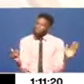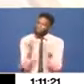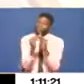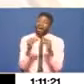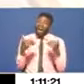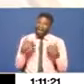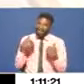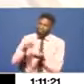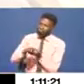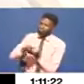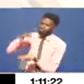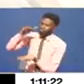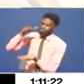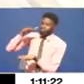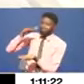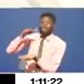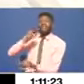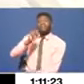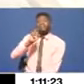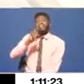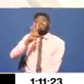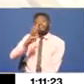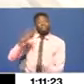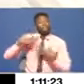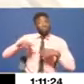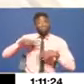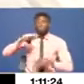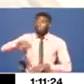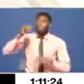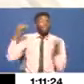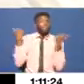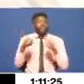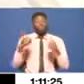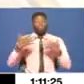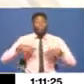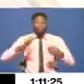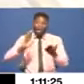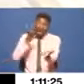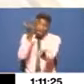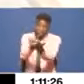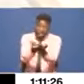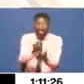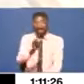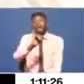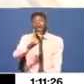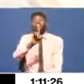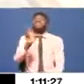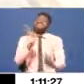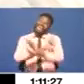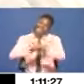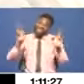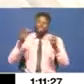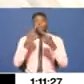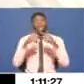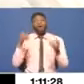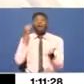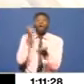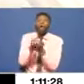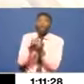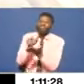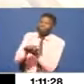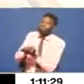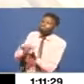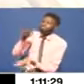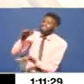NRB. Watu wali apply vitambulisho vimetoka, lakini bado viko ofisini kwa NRB.